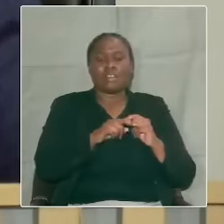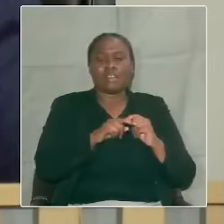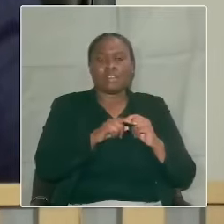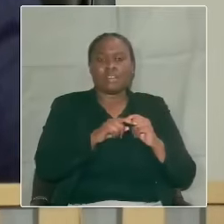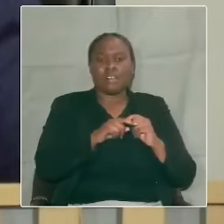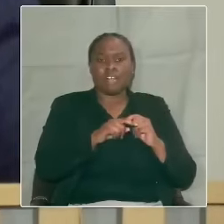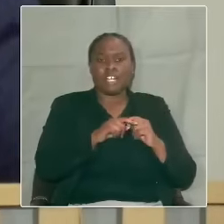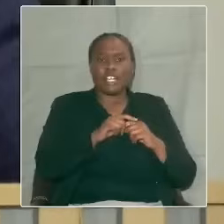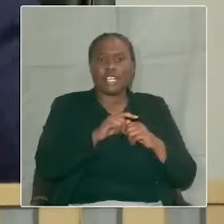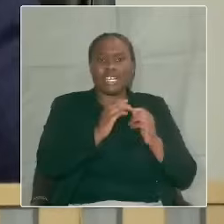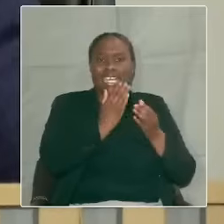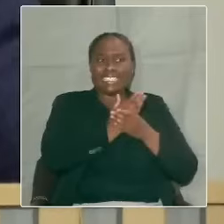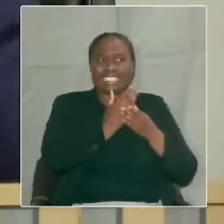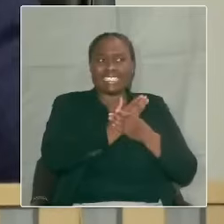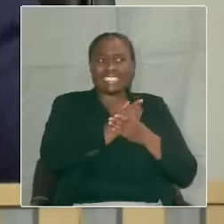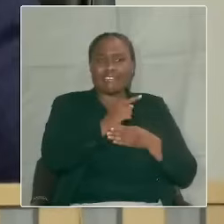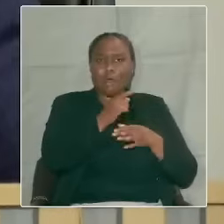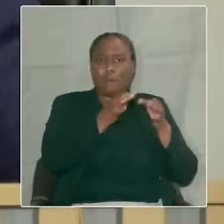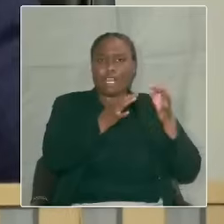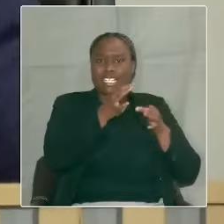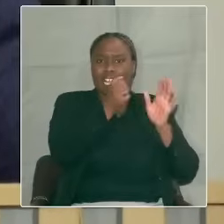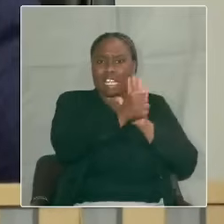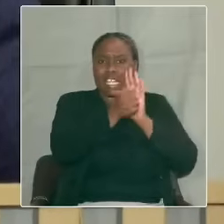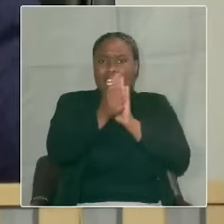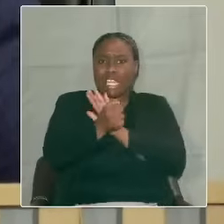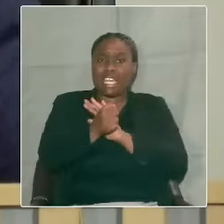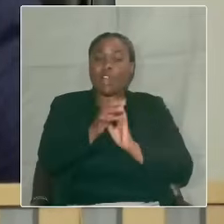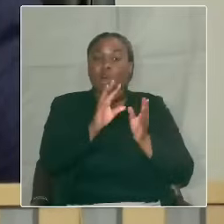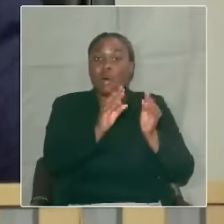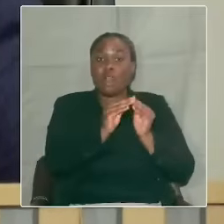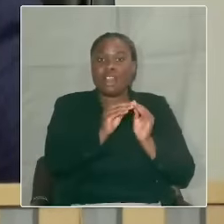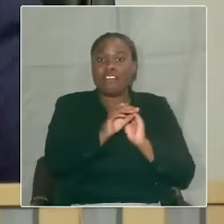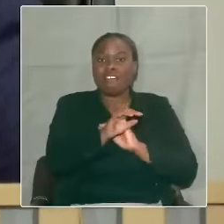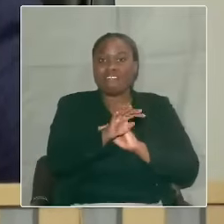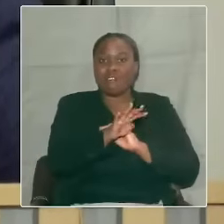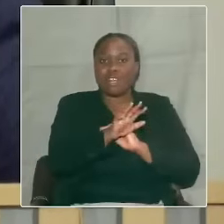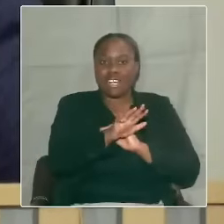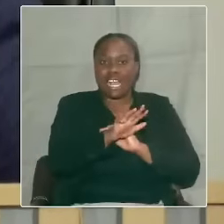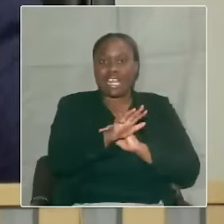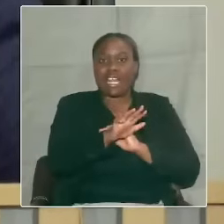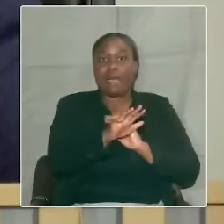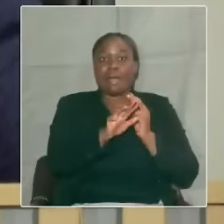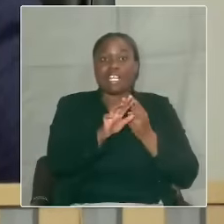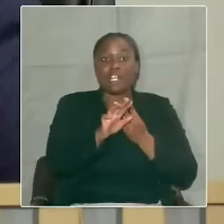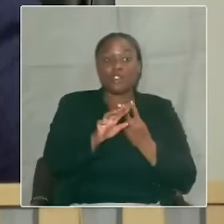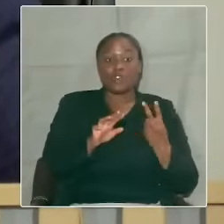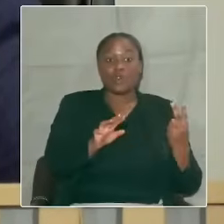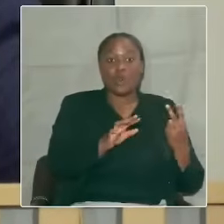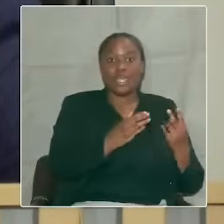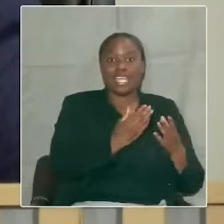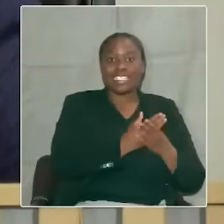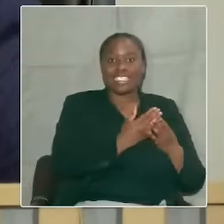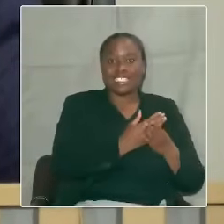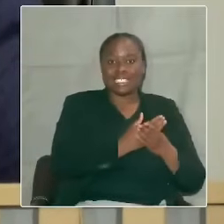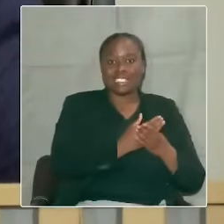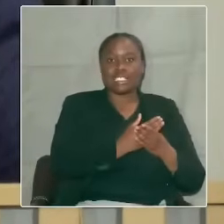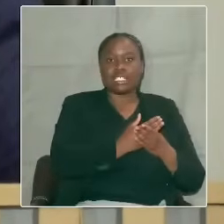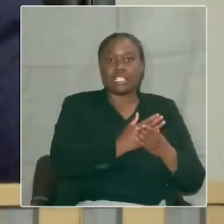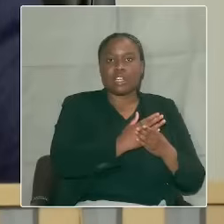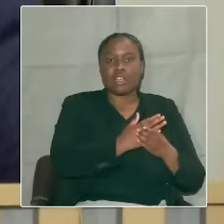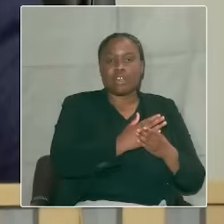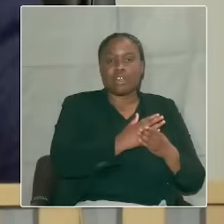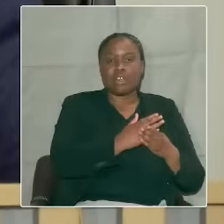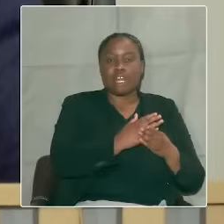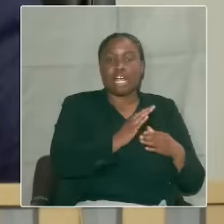trial-ready cases and 82 cases that were under investigation at the time, may collapse if we withdraw the team.